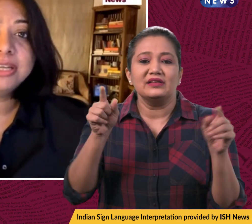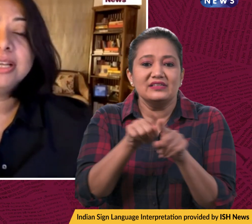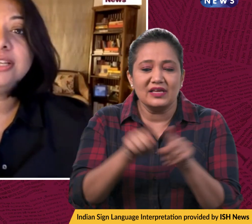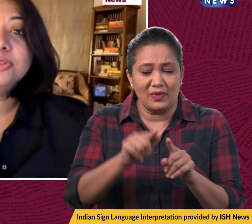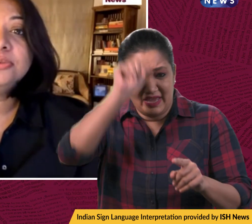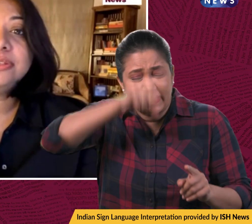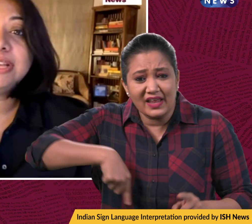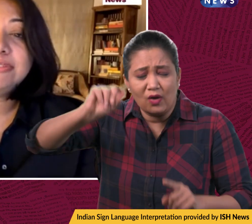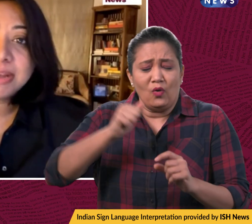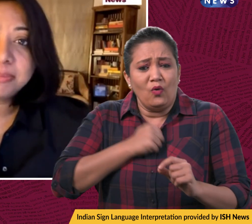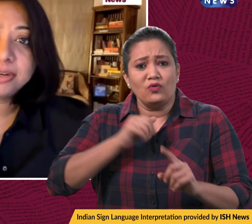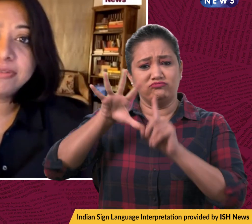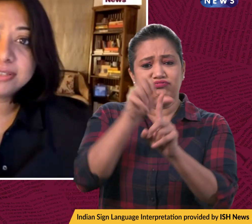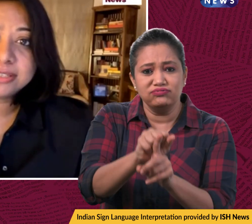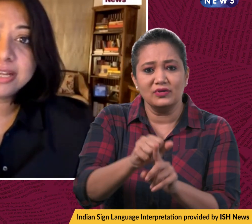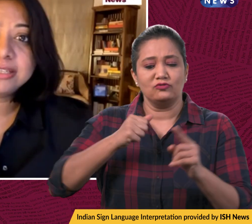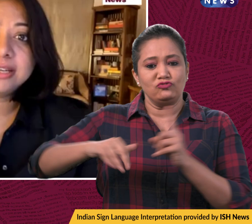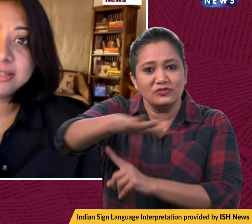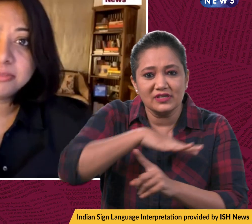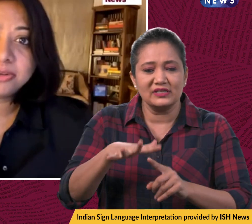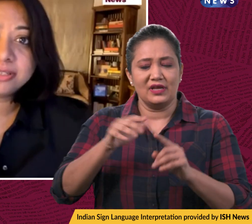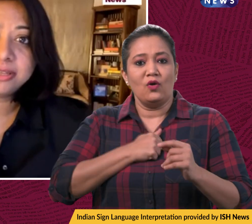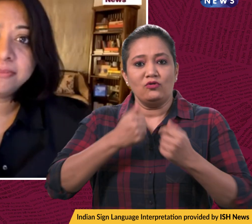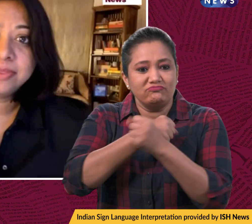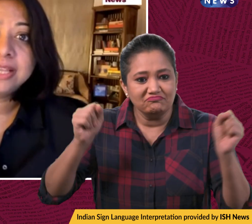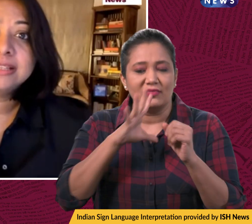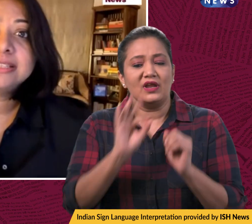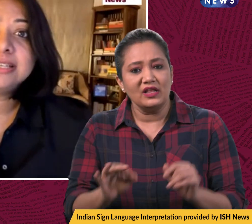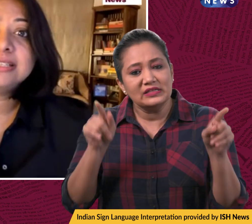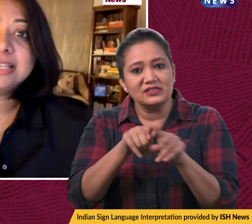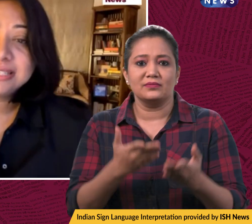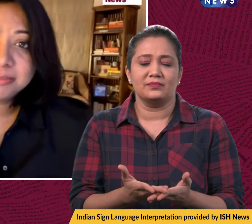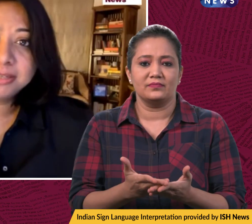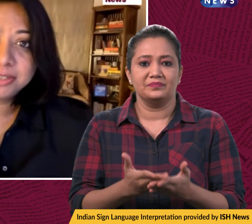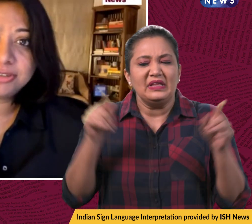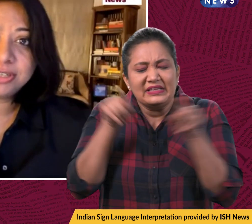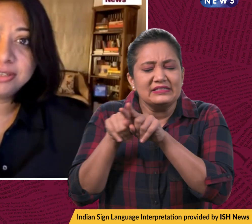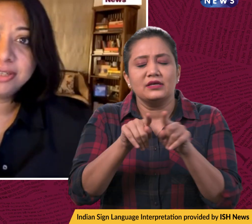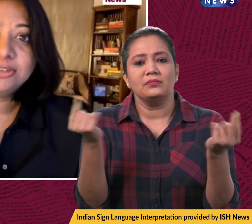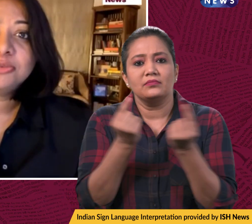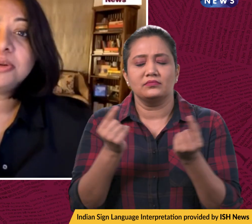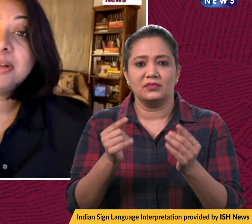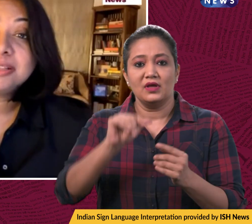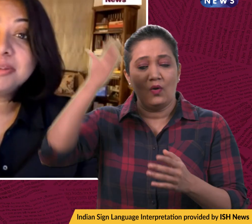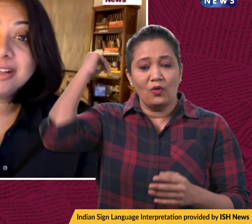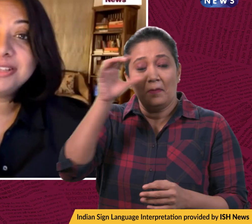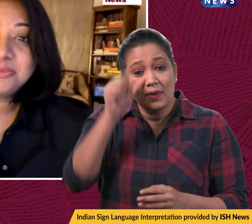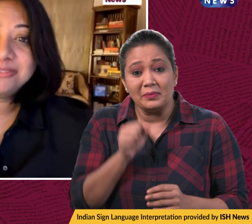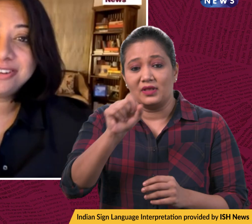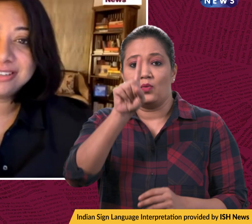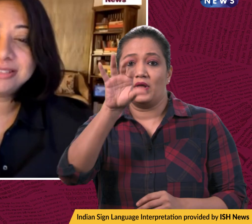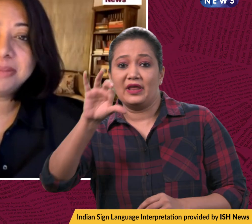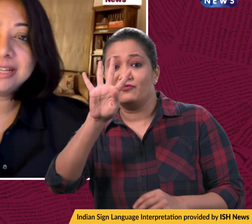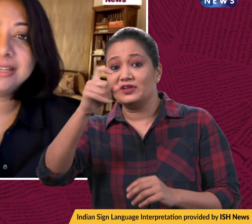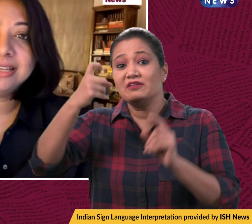woven into the very fabric of our society and our democracy. This is a similar victory to what Mahatma Gandhi won